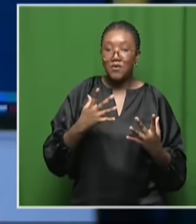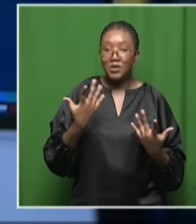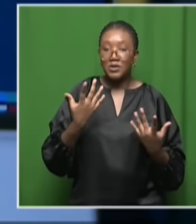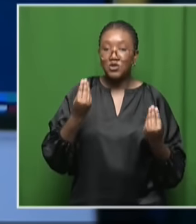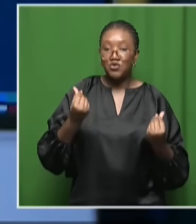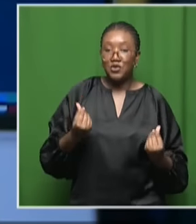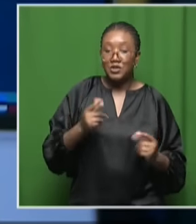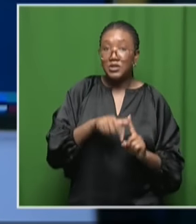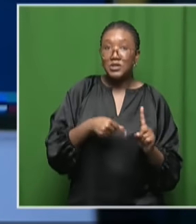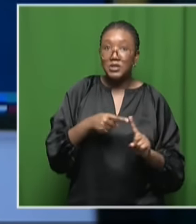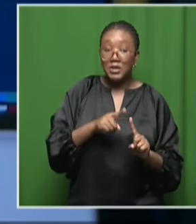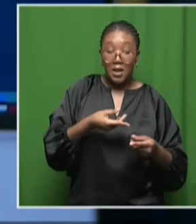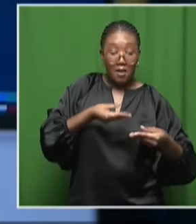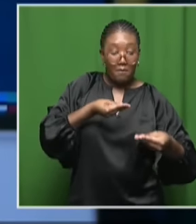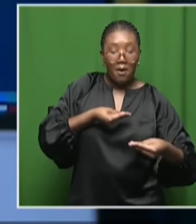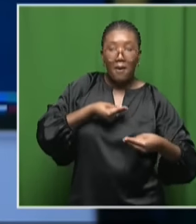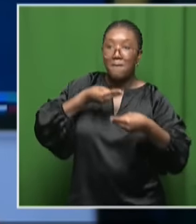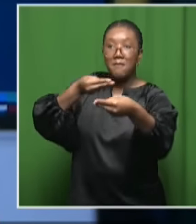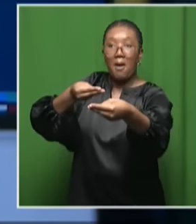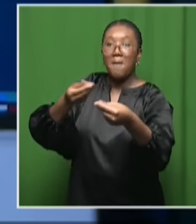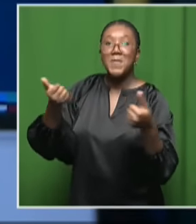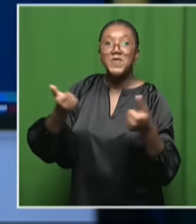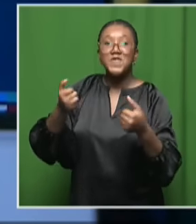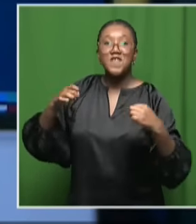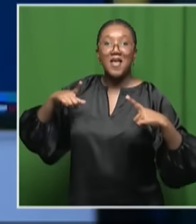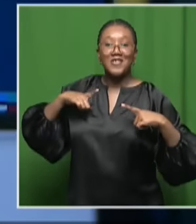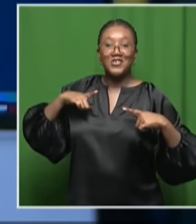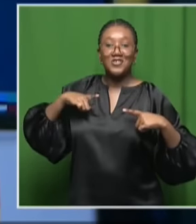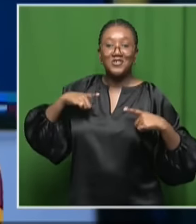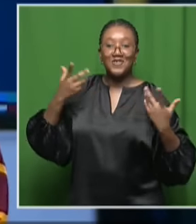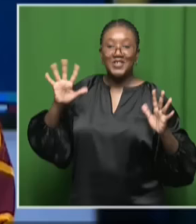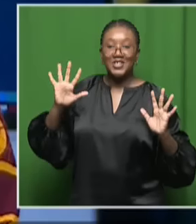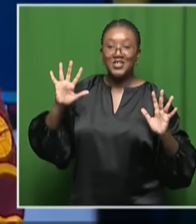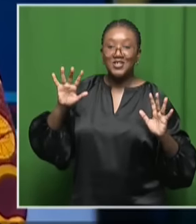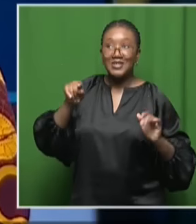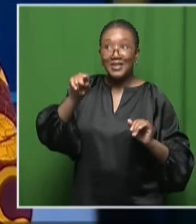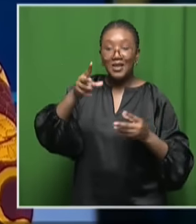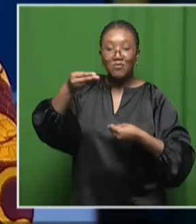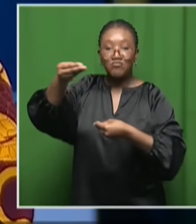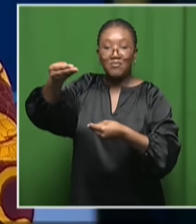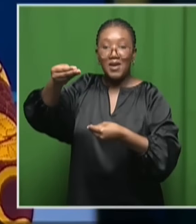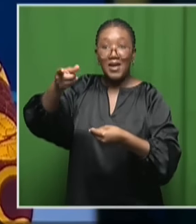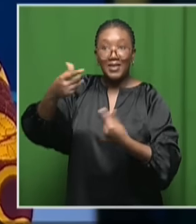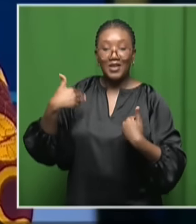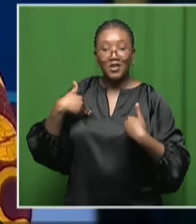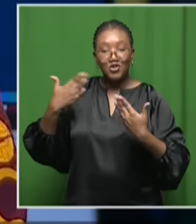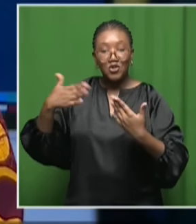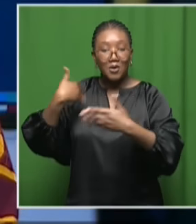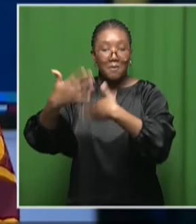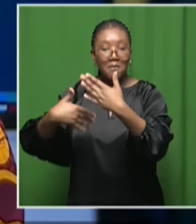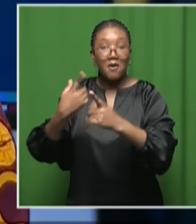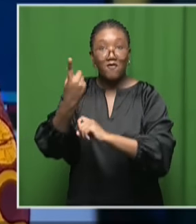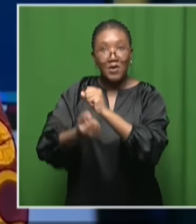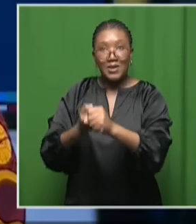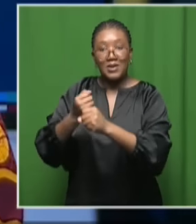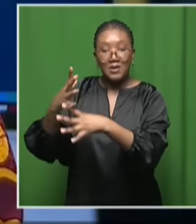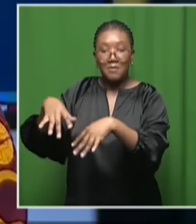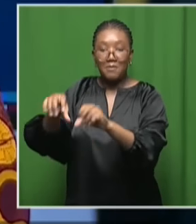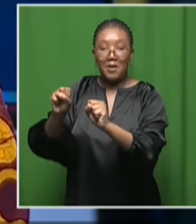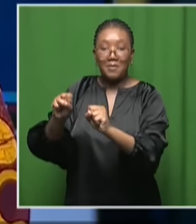the United States at that meeting for the US to then start on their work for their G20 presidency. We have